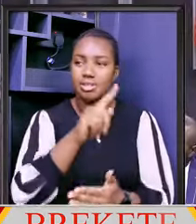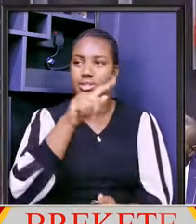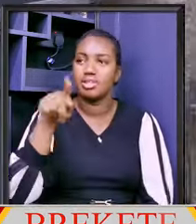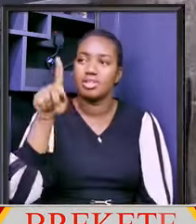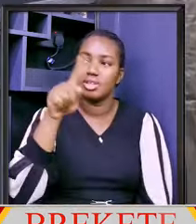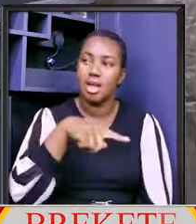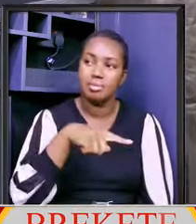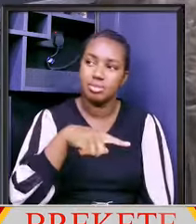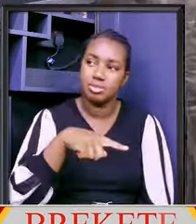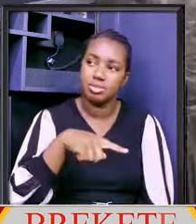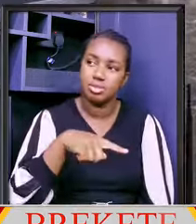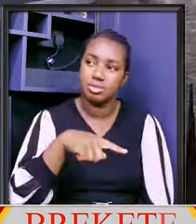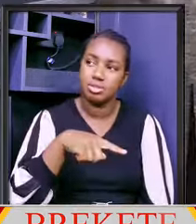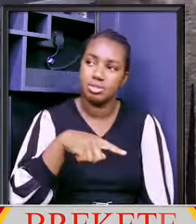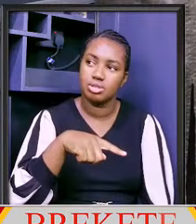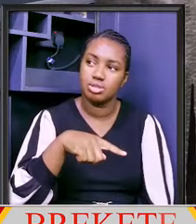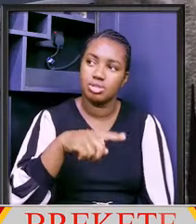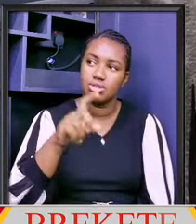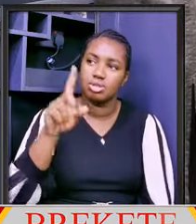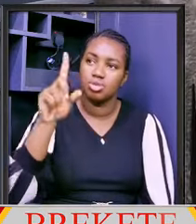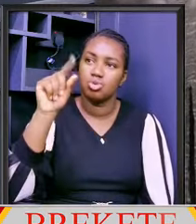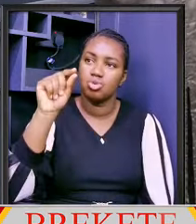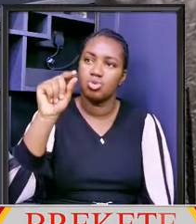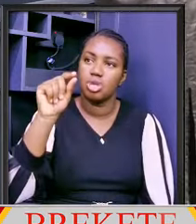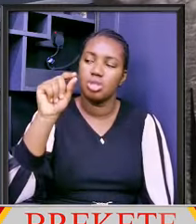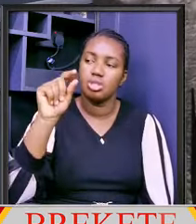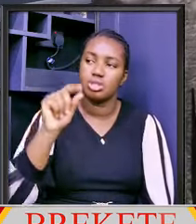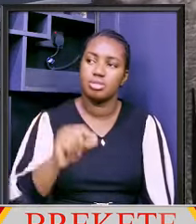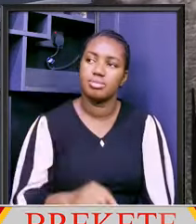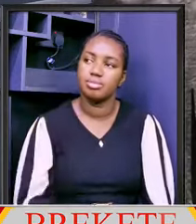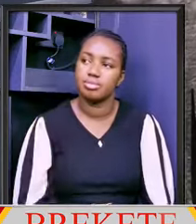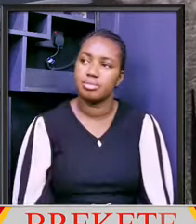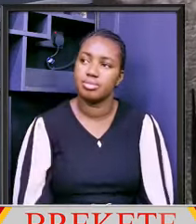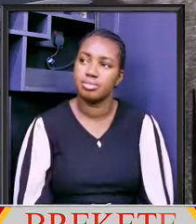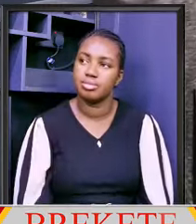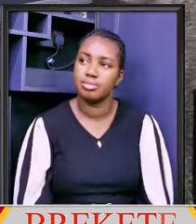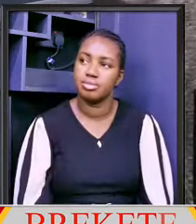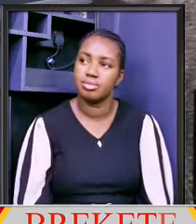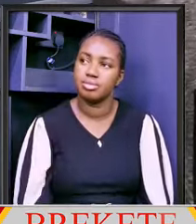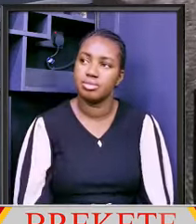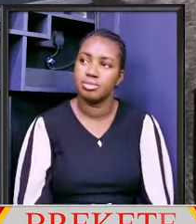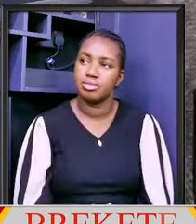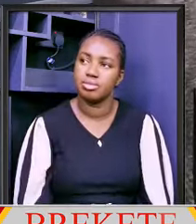No, times 20 naira. No, even before. 20 naira. Okay.